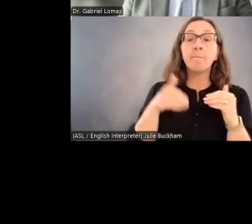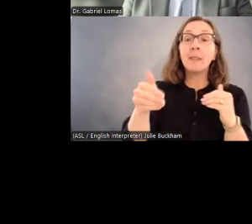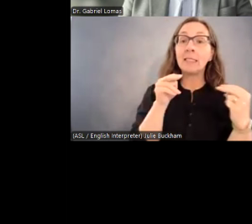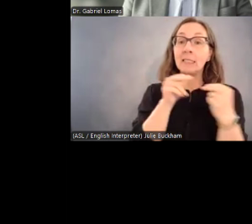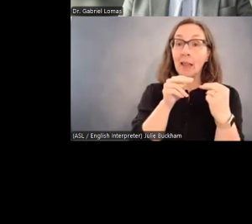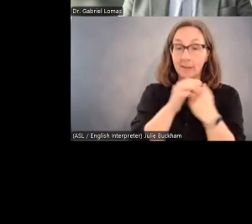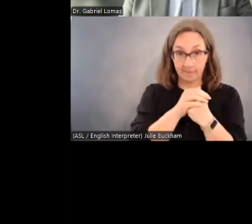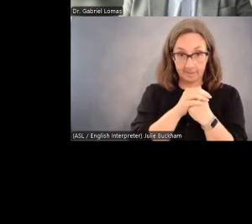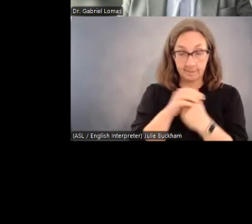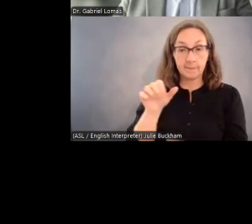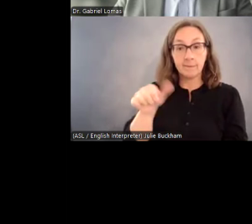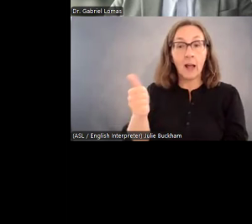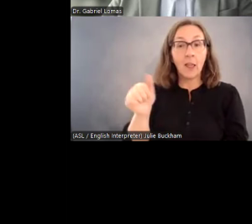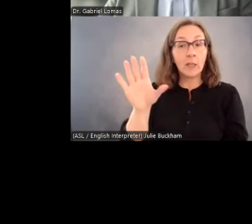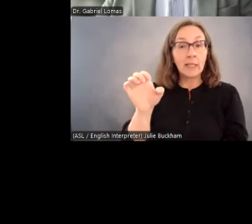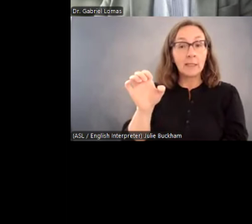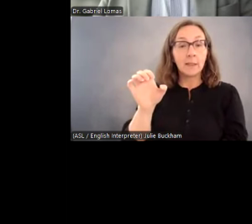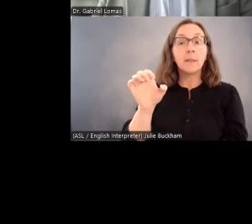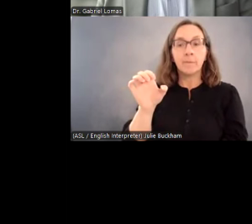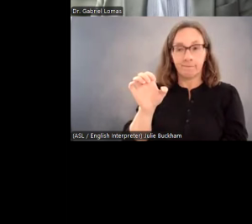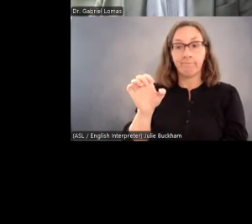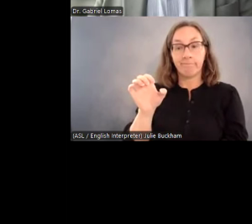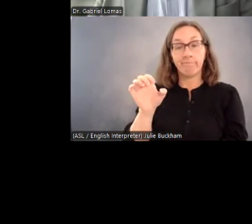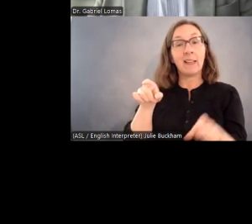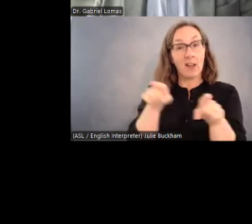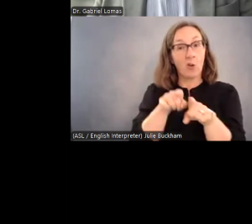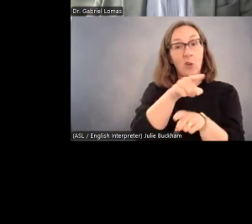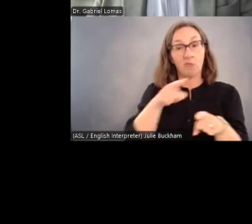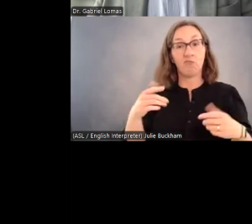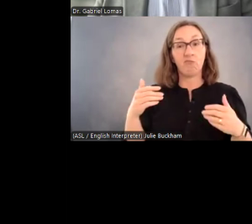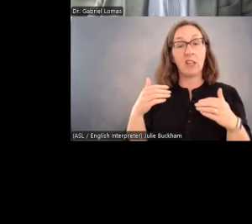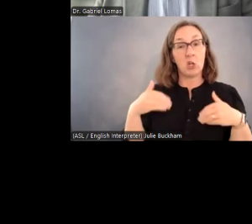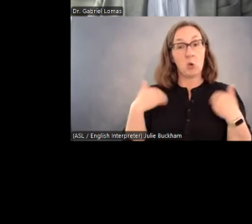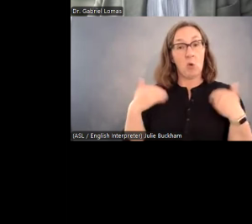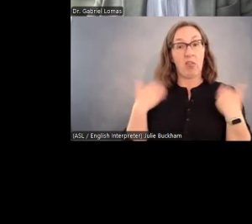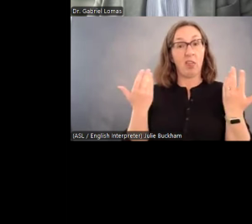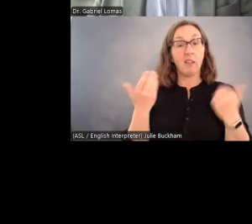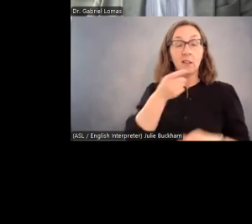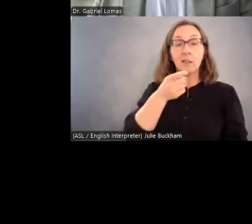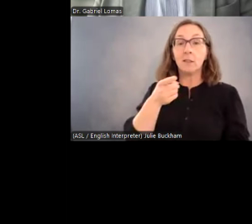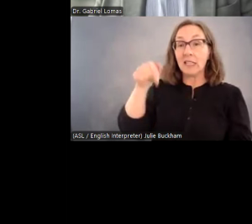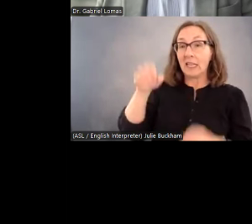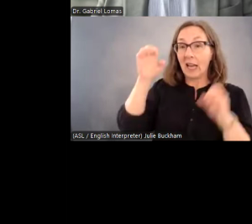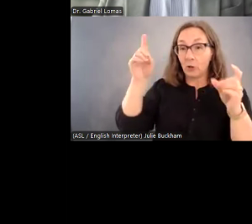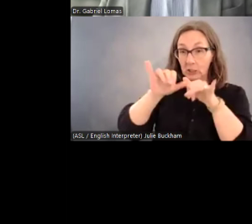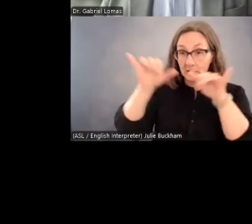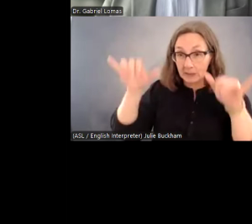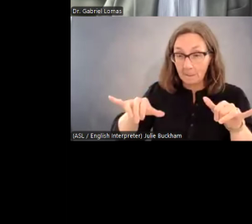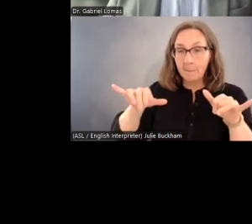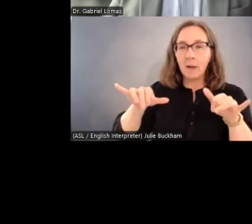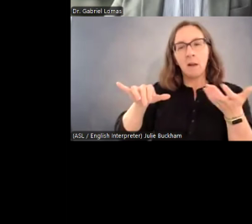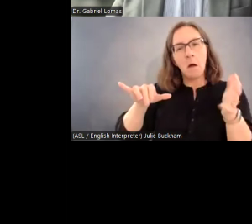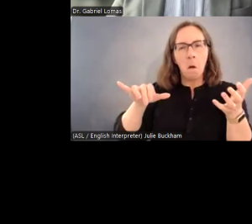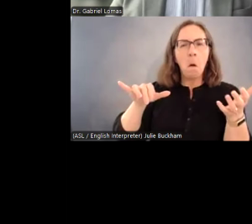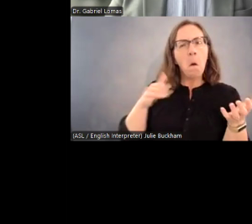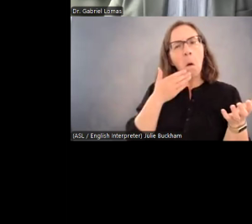Another case. This is another juvenile. You know, in our educational system, we do a pretty good